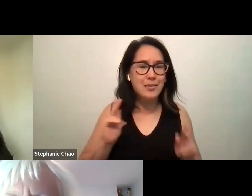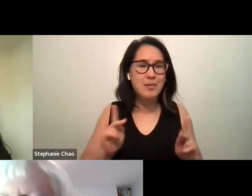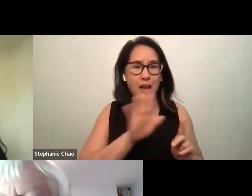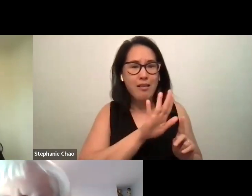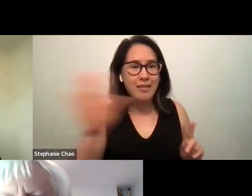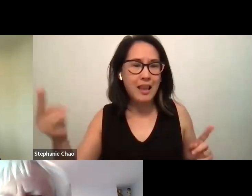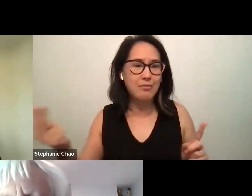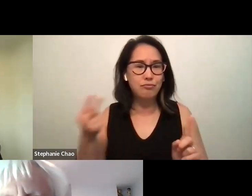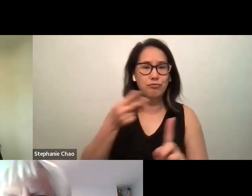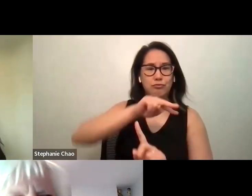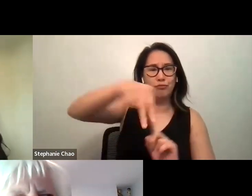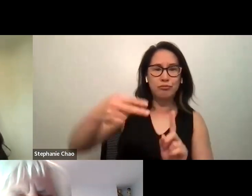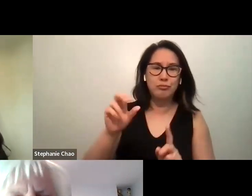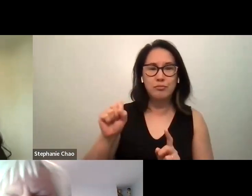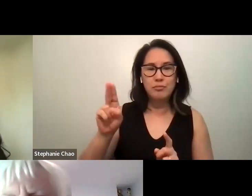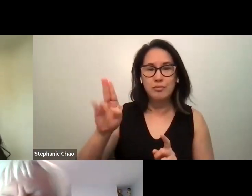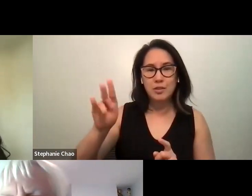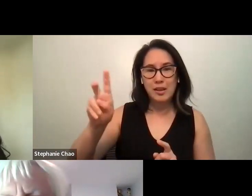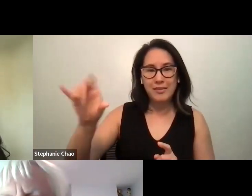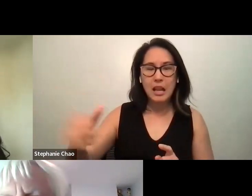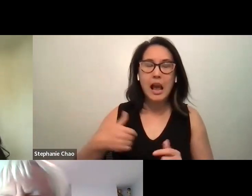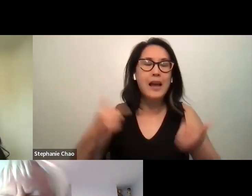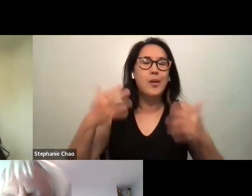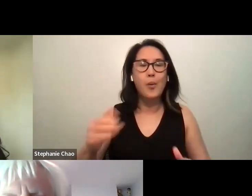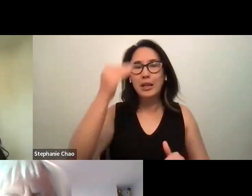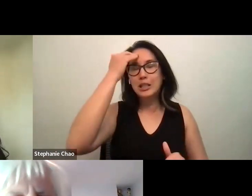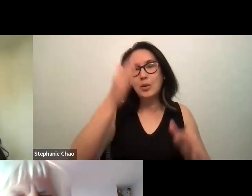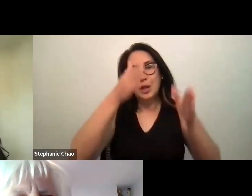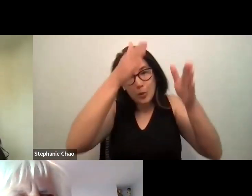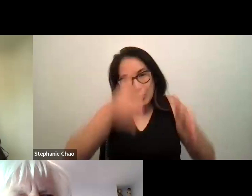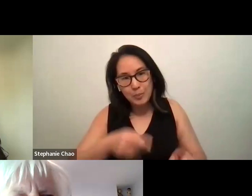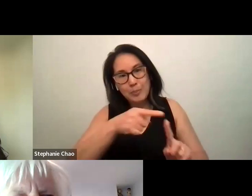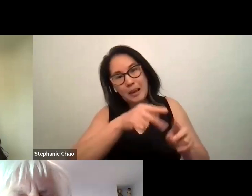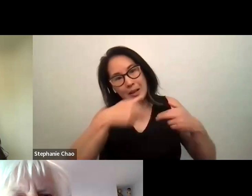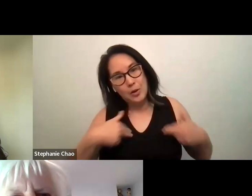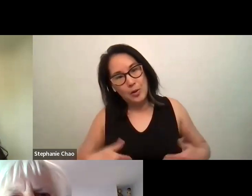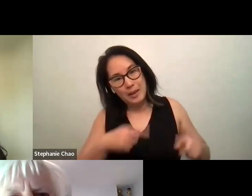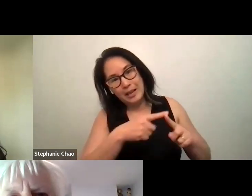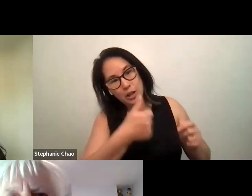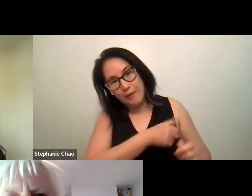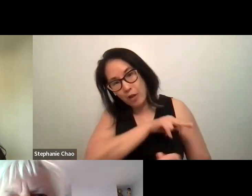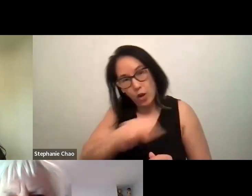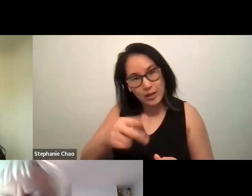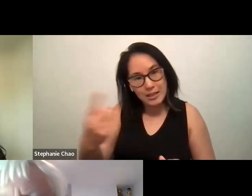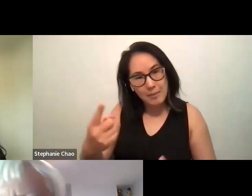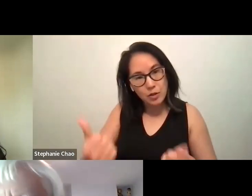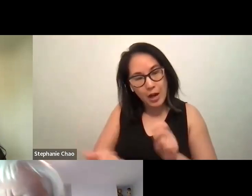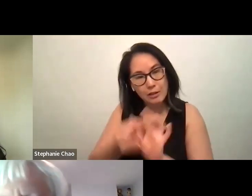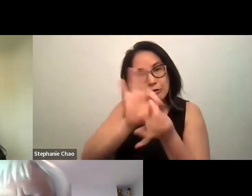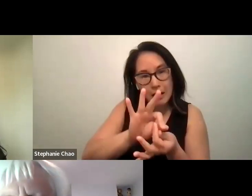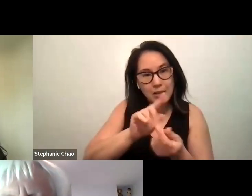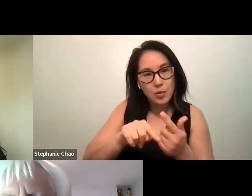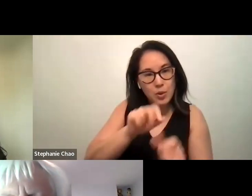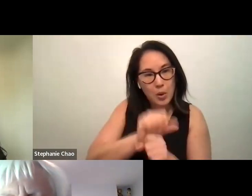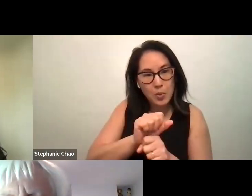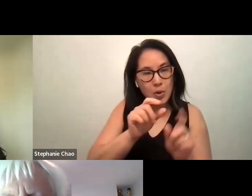I know that there's a human being who has looked at something and they've tried to translate it into words, and that's going through the filter of